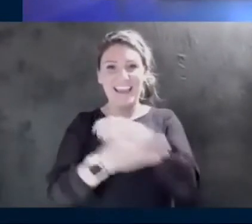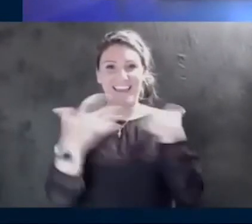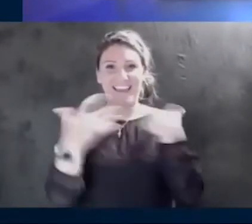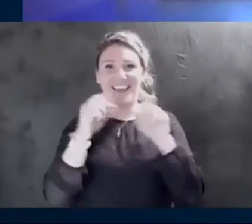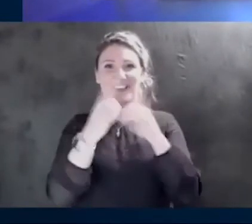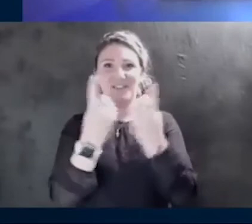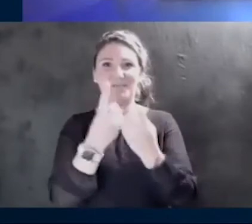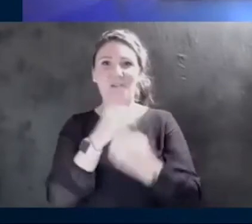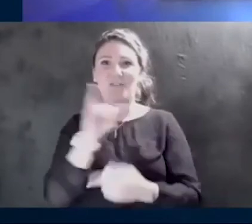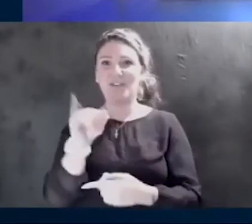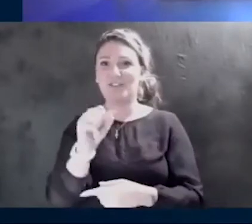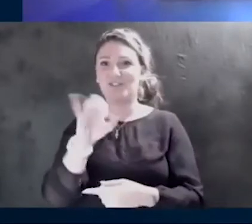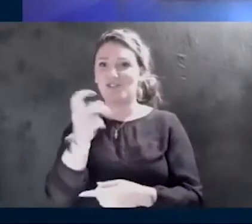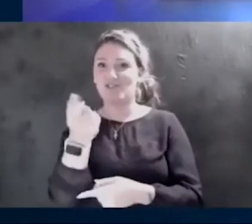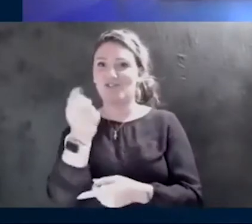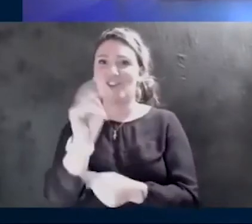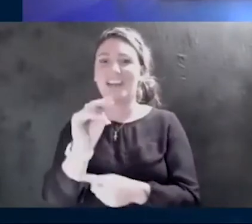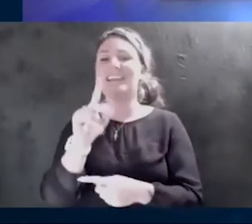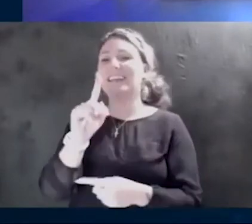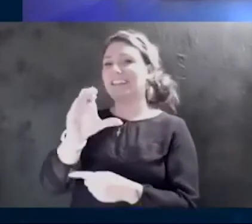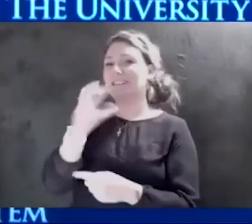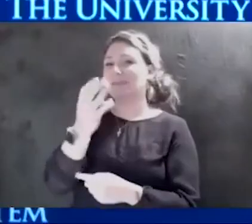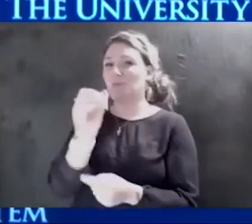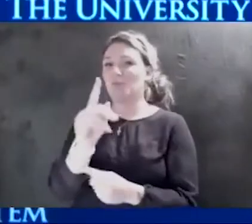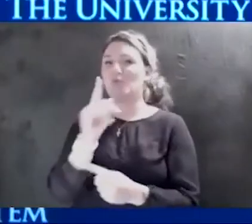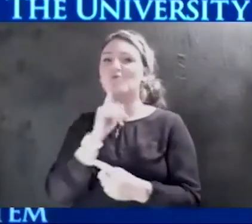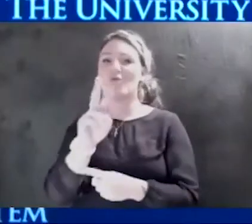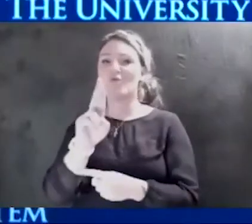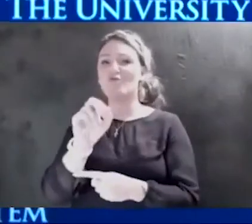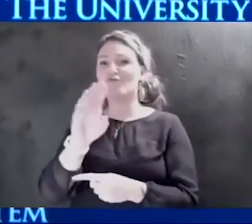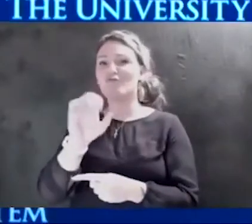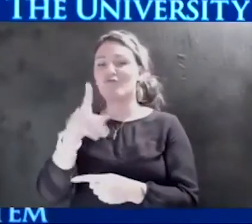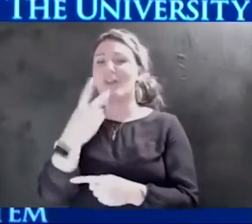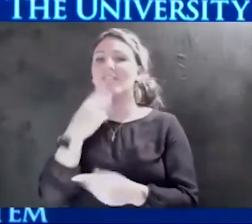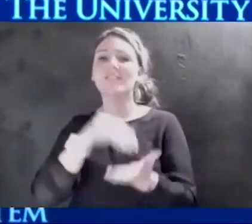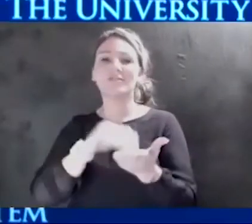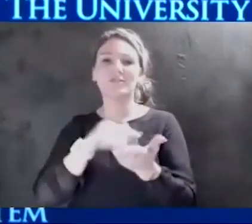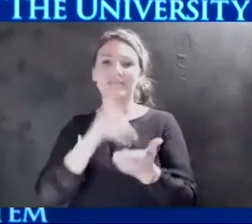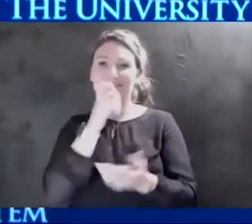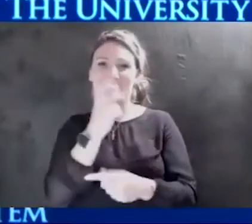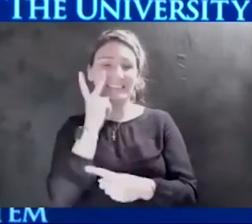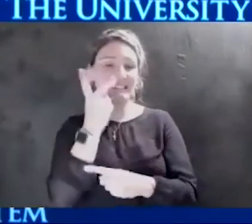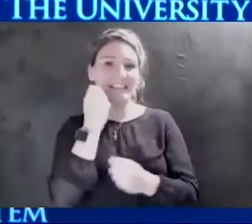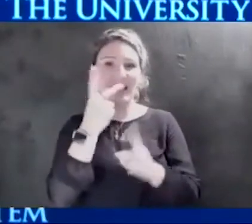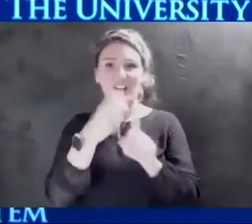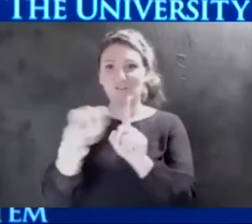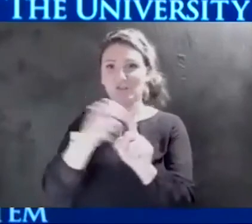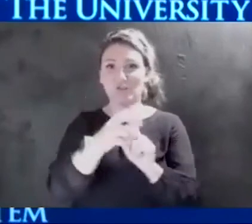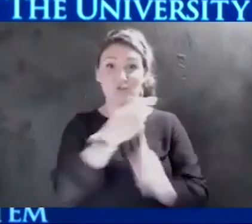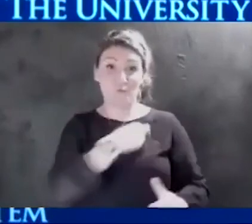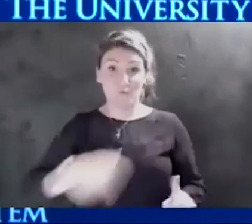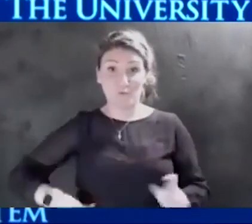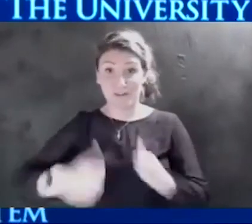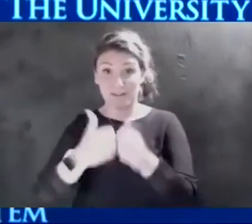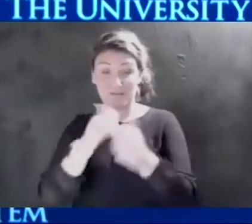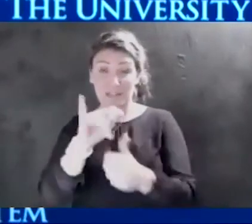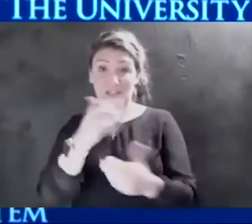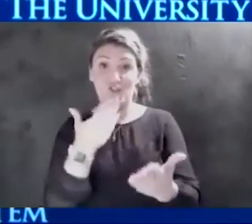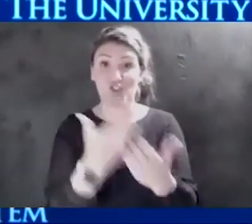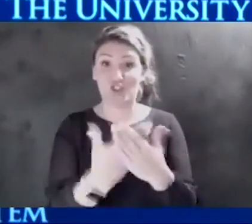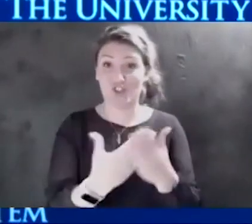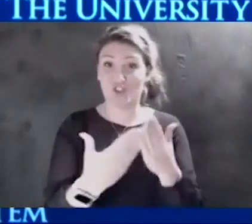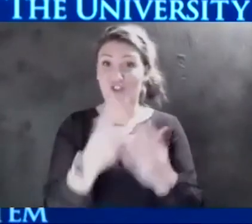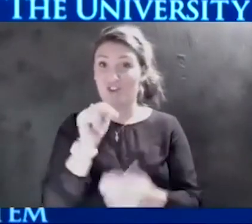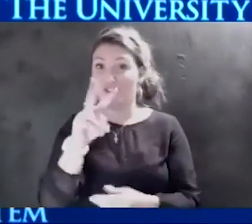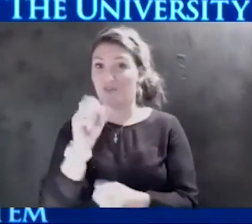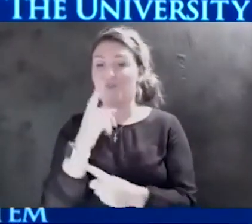or Kansas City, Missouri, Rex Archer's office, and they felt like they weren't seeing a lot of transmission at the Royals games. So that's a good sign. All right, final